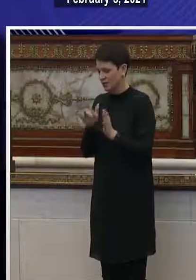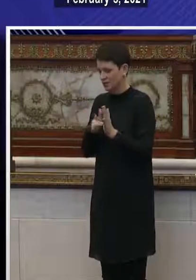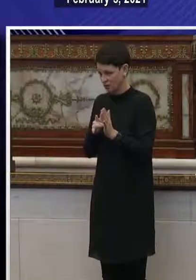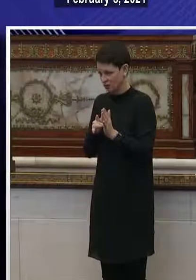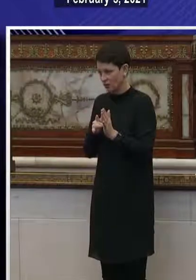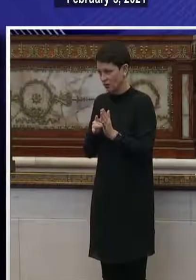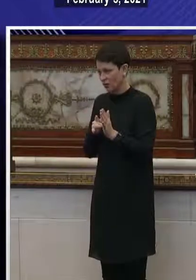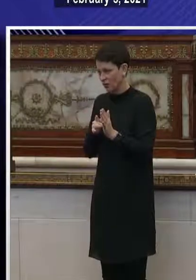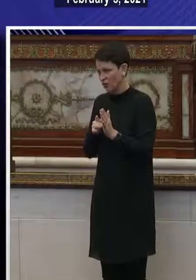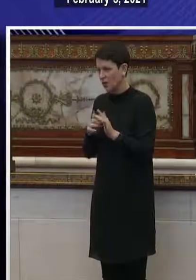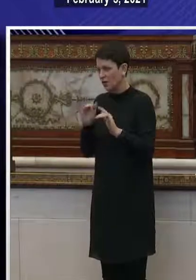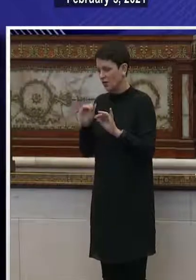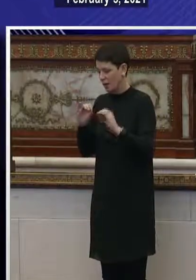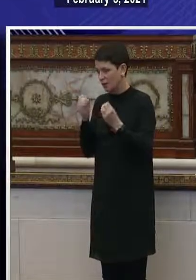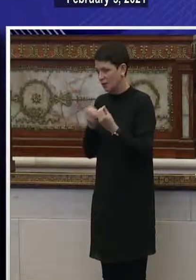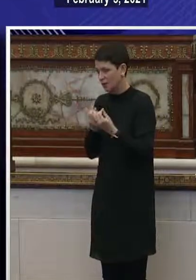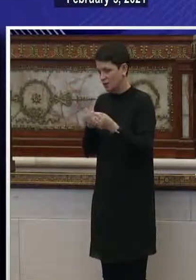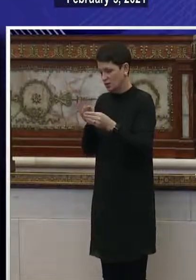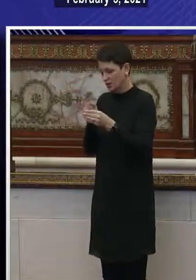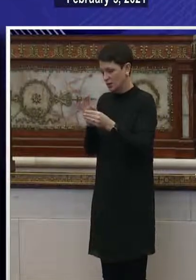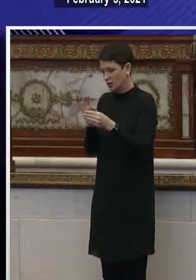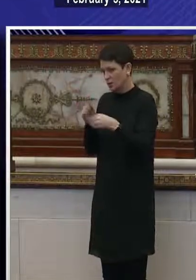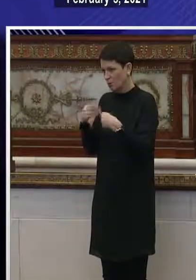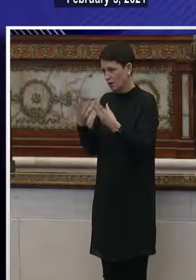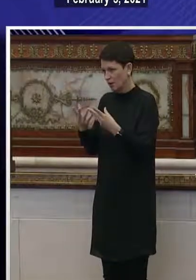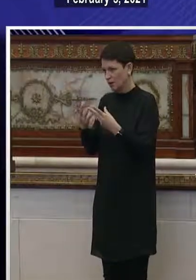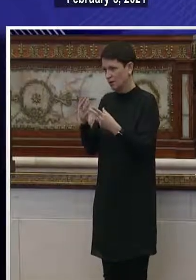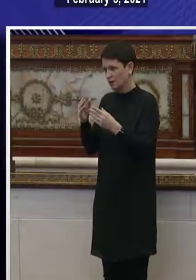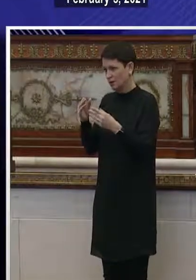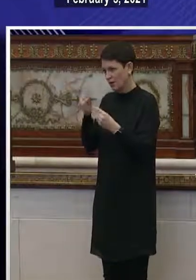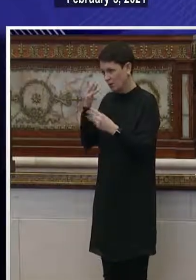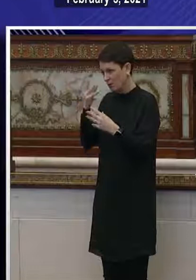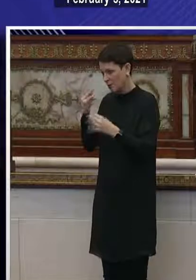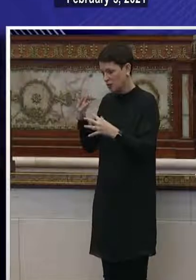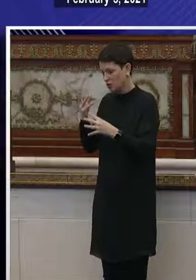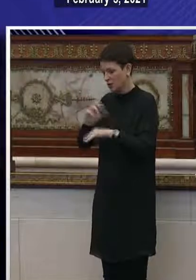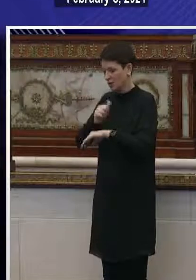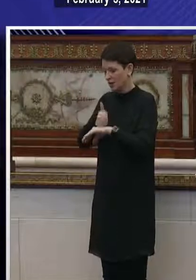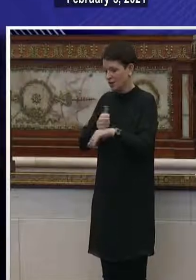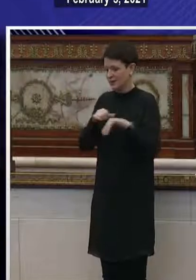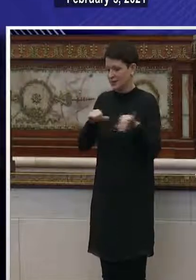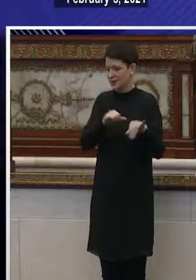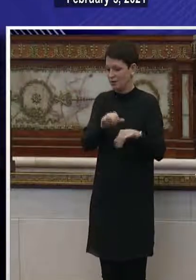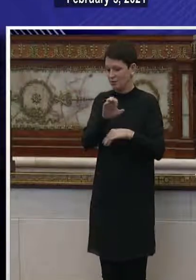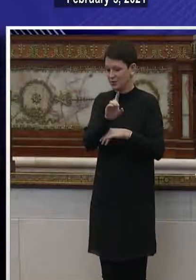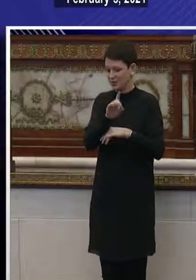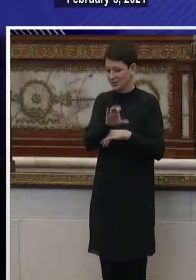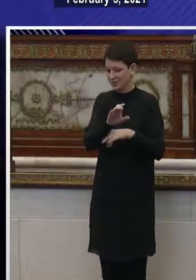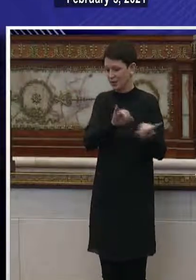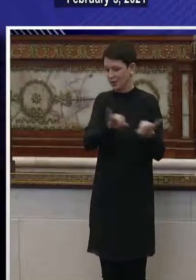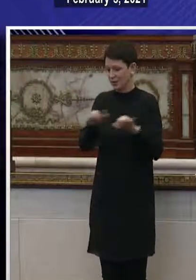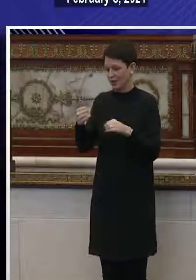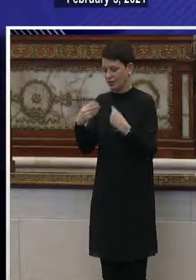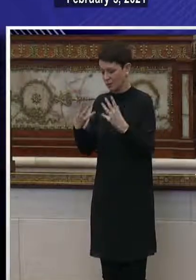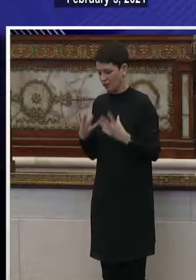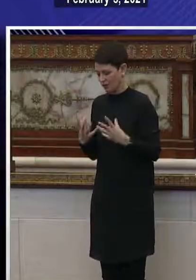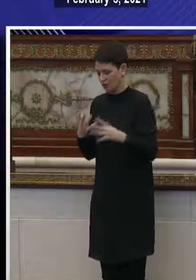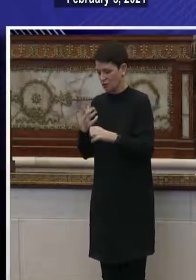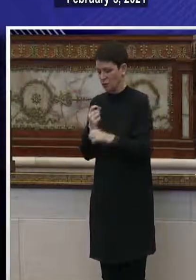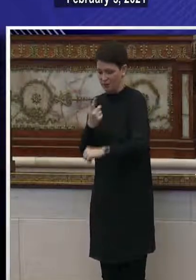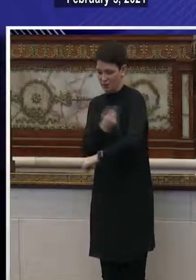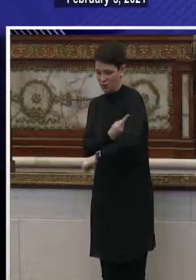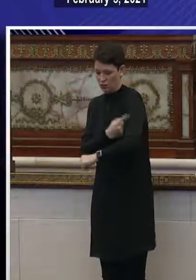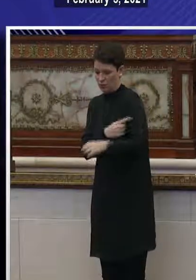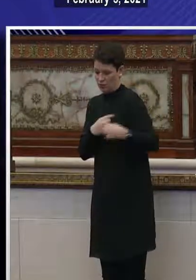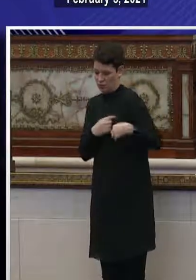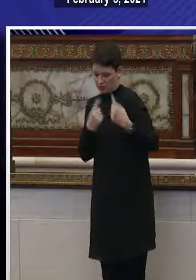so. This organization completed a provider agreement and met all the standards set by the CDC. Like all other providers that have received COVID vaccine so